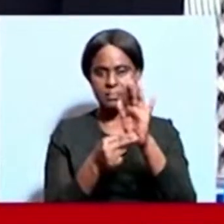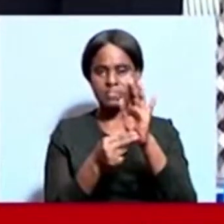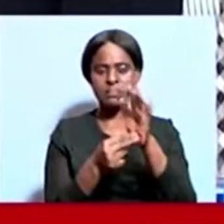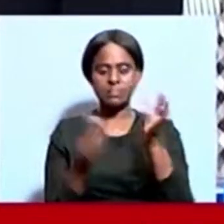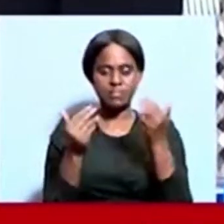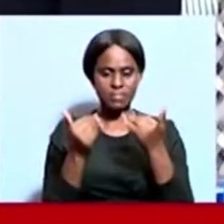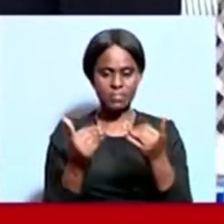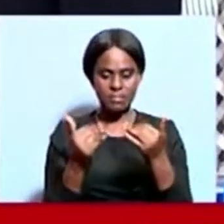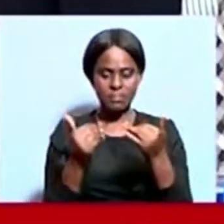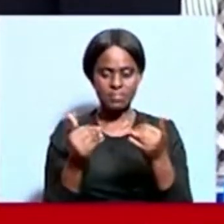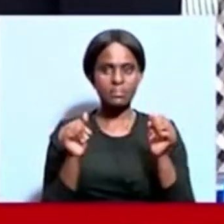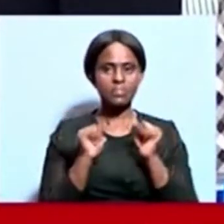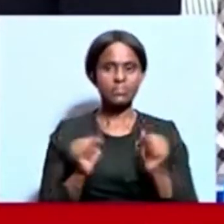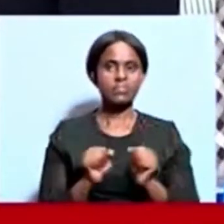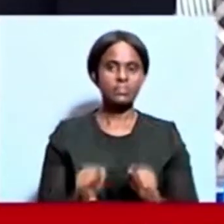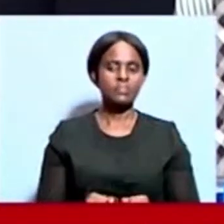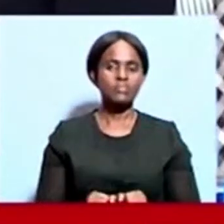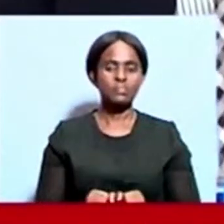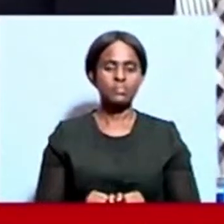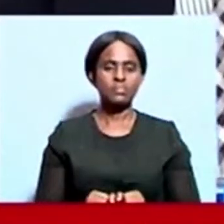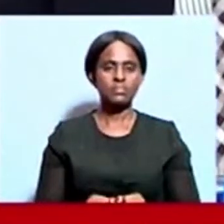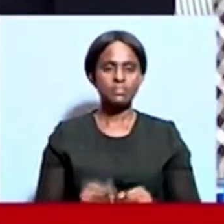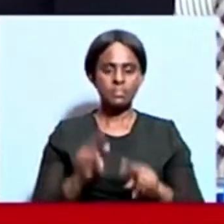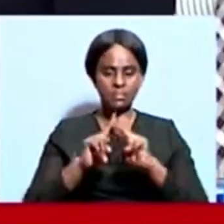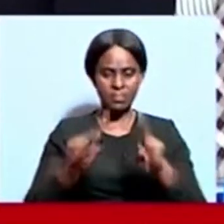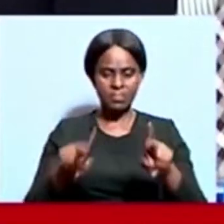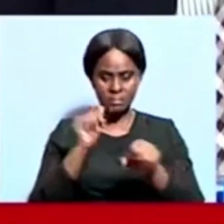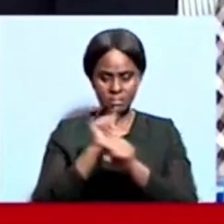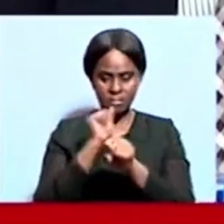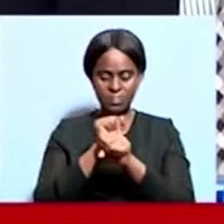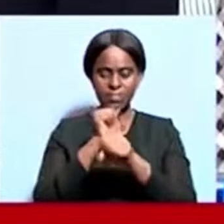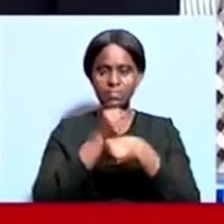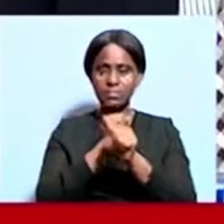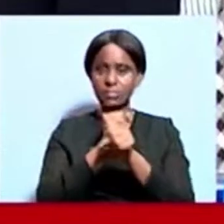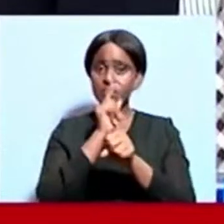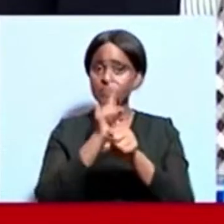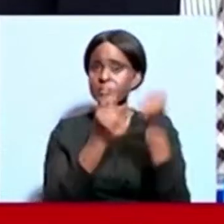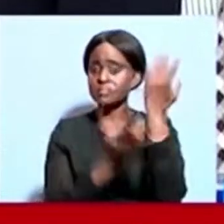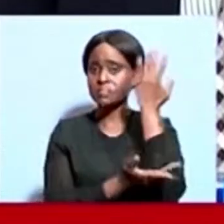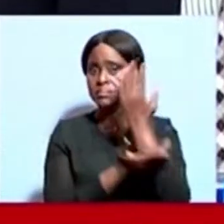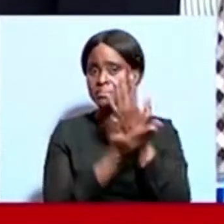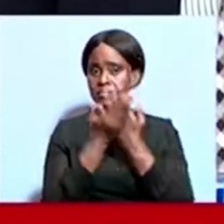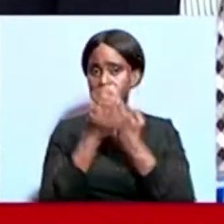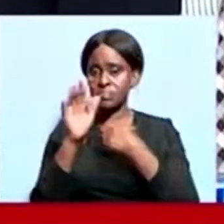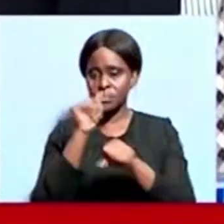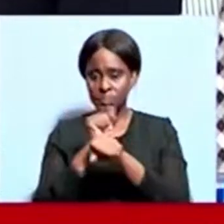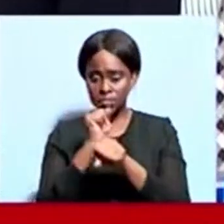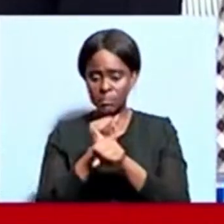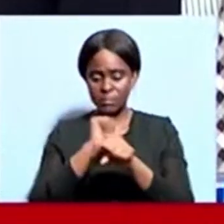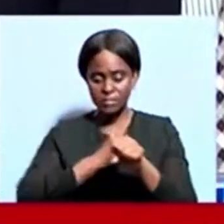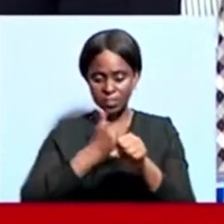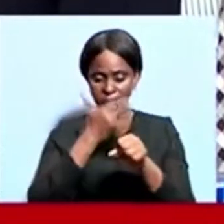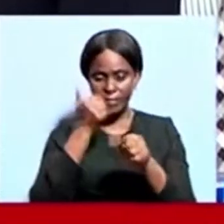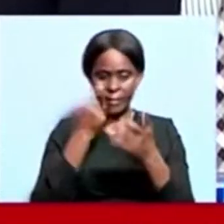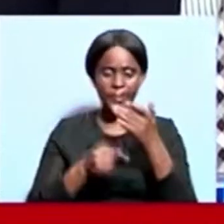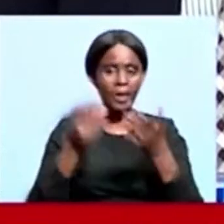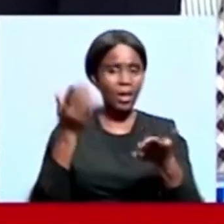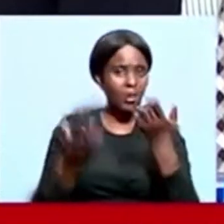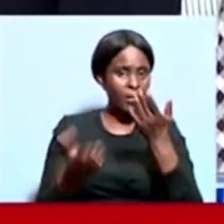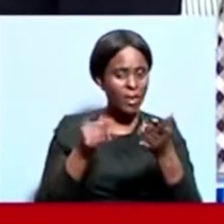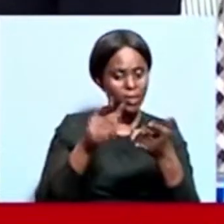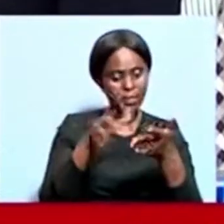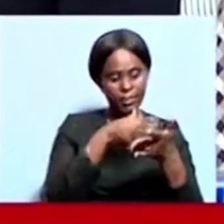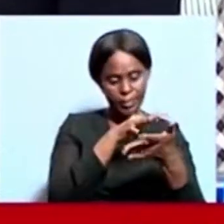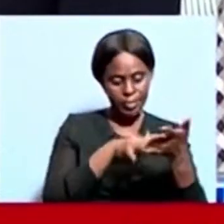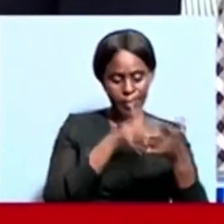current status. Chair, efforts were made to improve the status, and we would have to compare the table